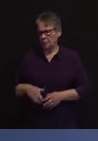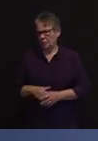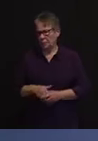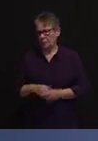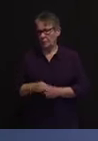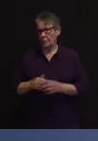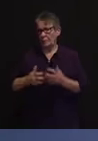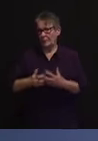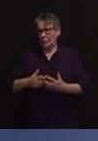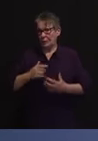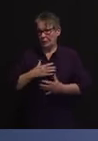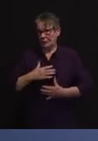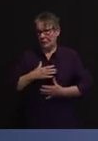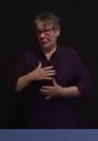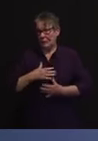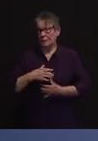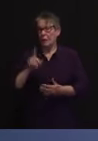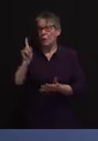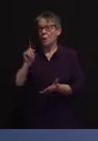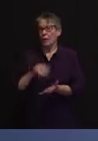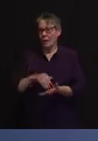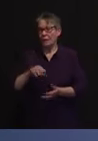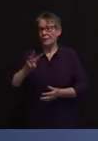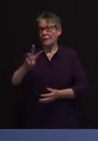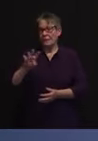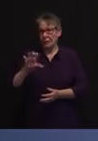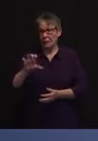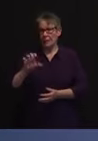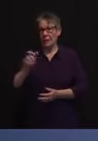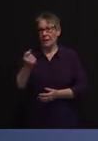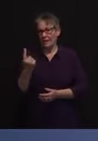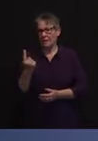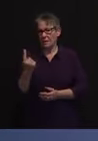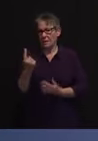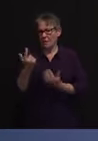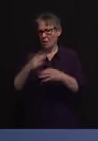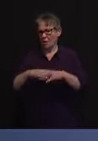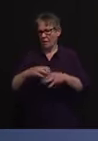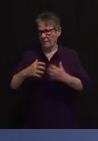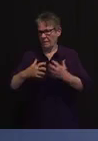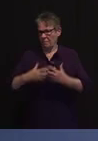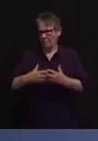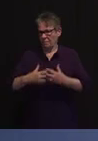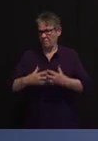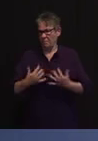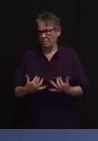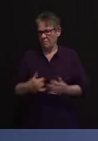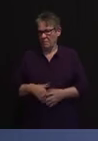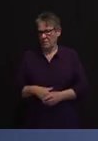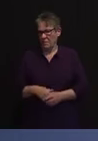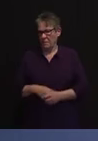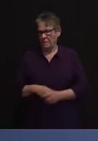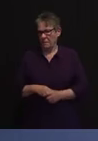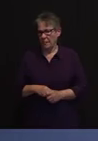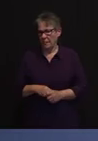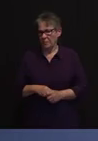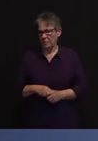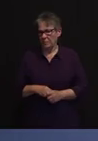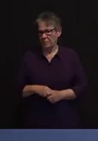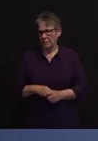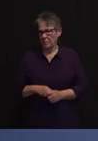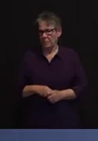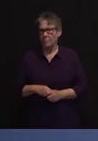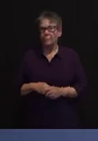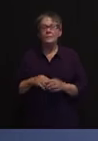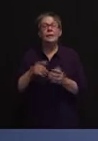97%. Yesterday, we discharged 556 individuals who had a diagnosis